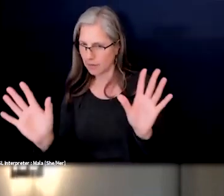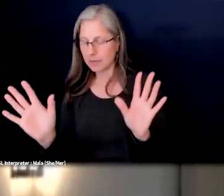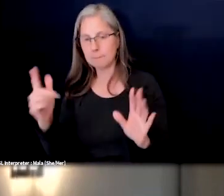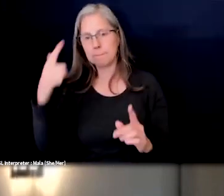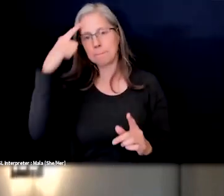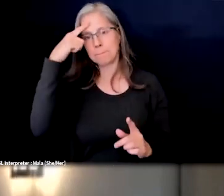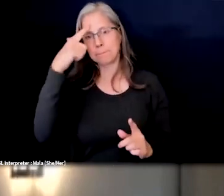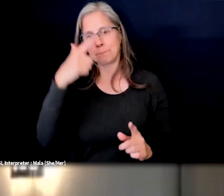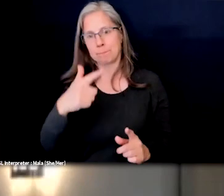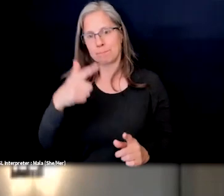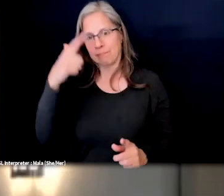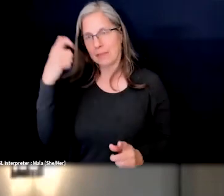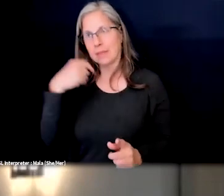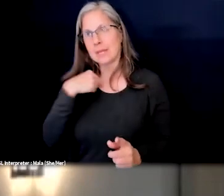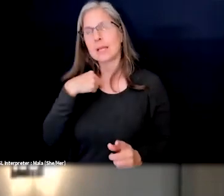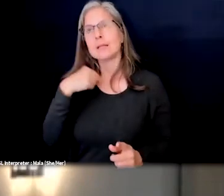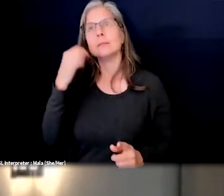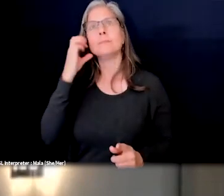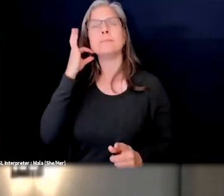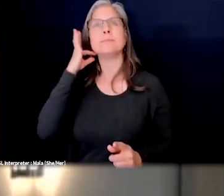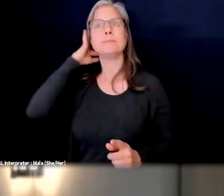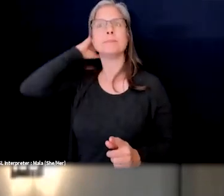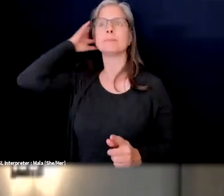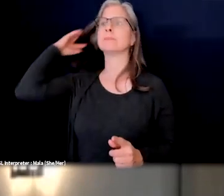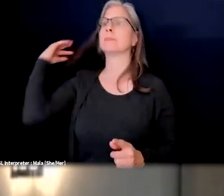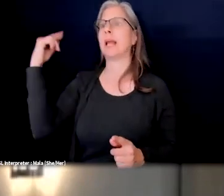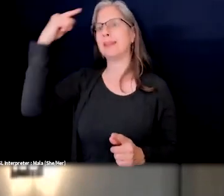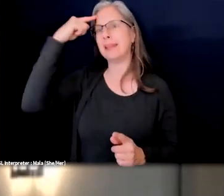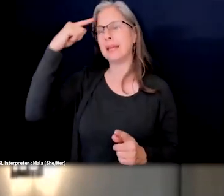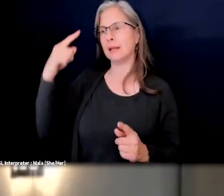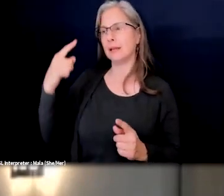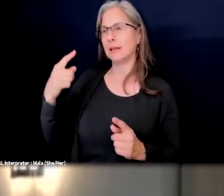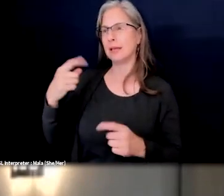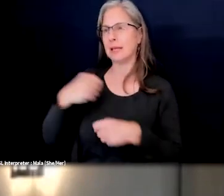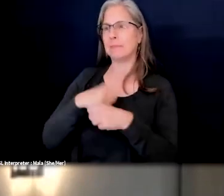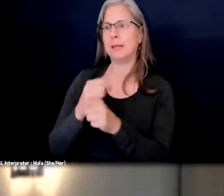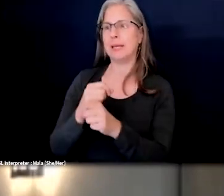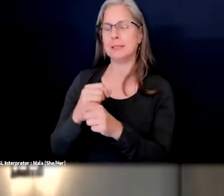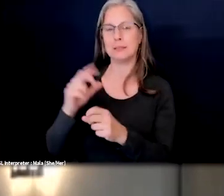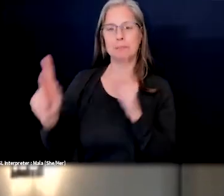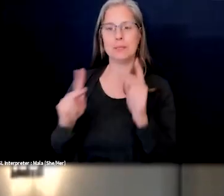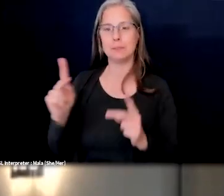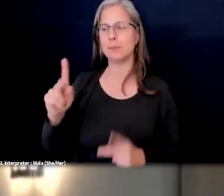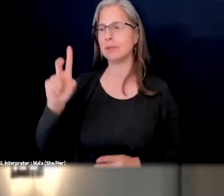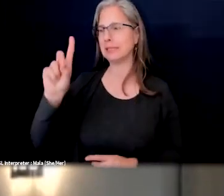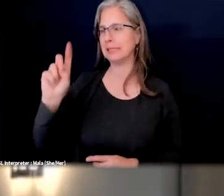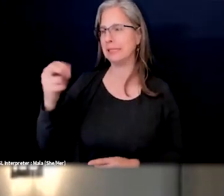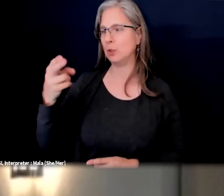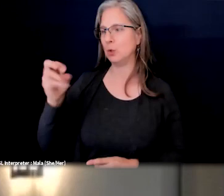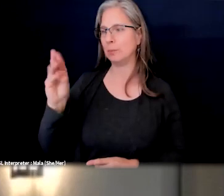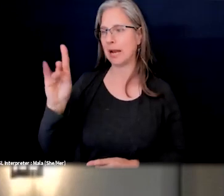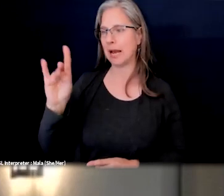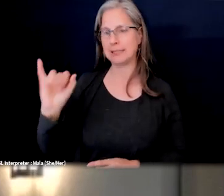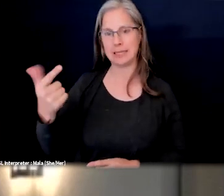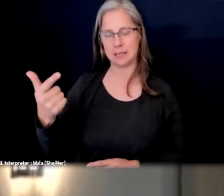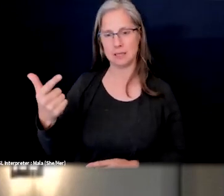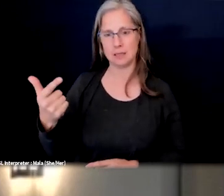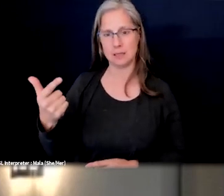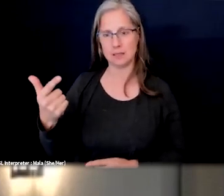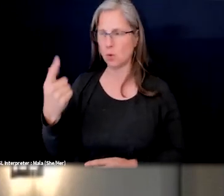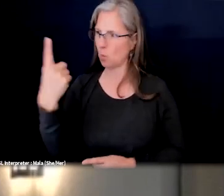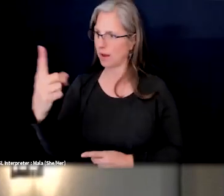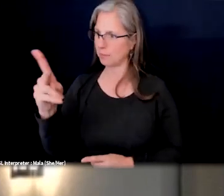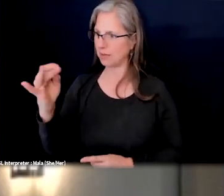because I think it dehumanizes people when we reduce them to one metric. It also is not good for